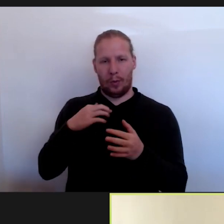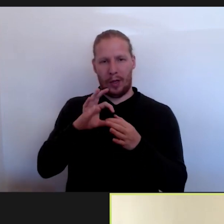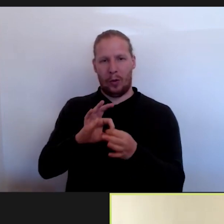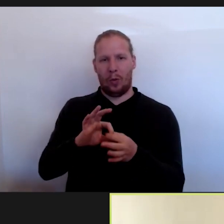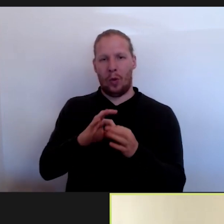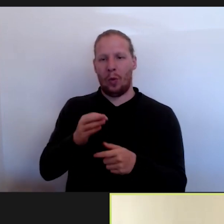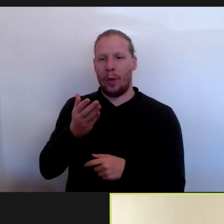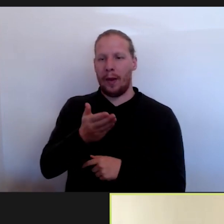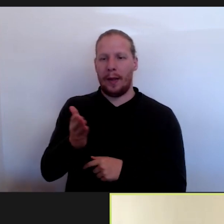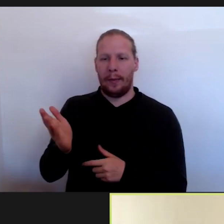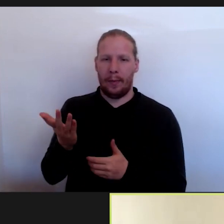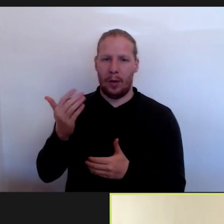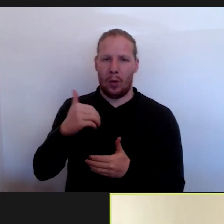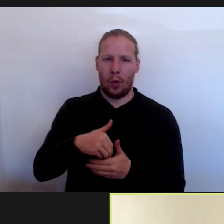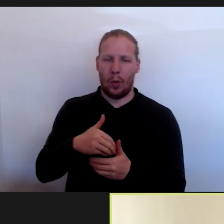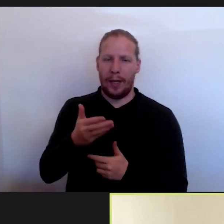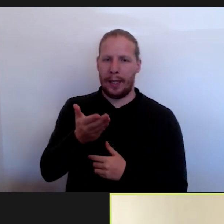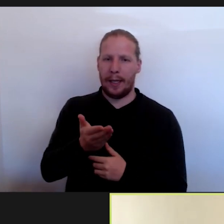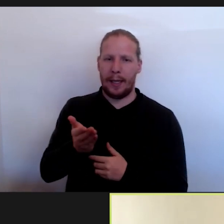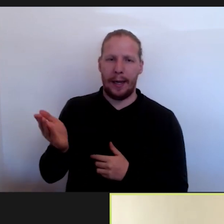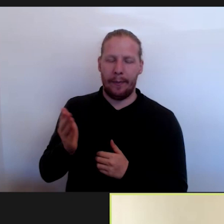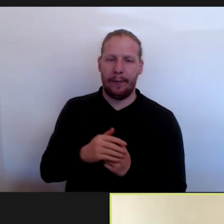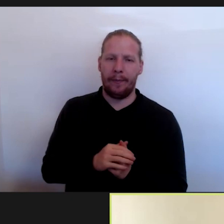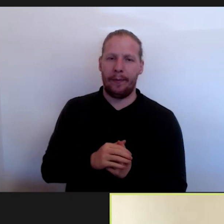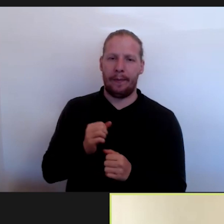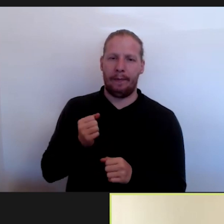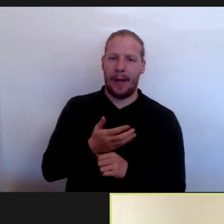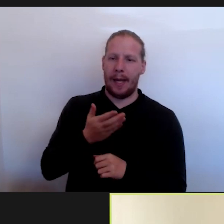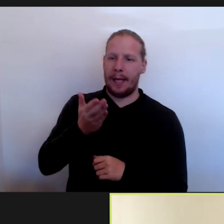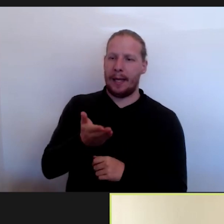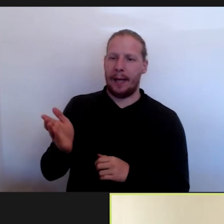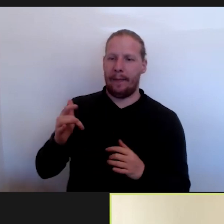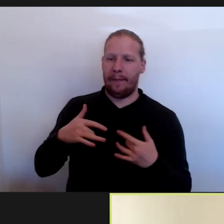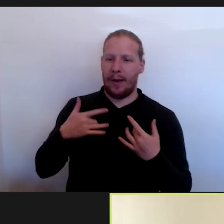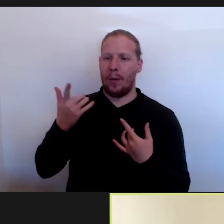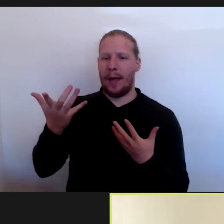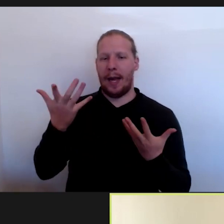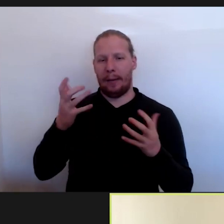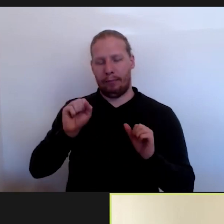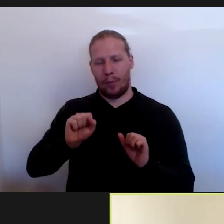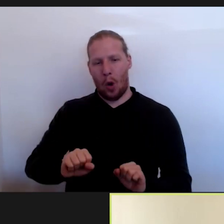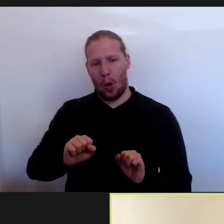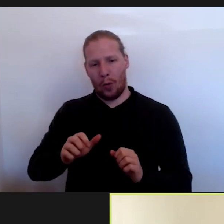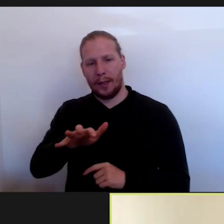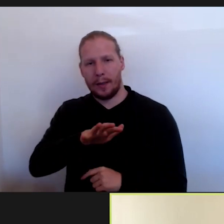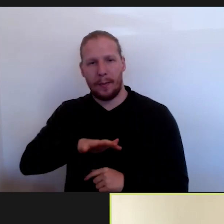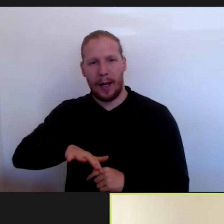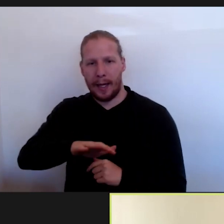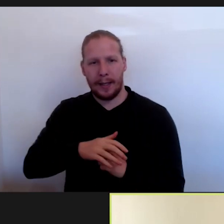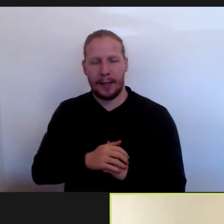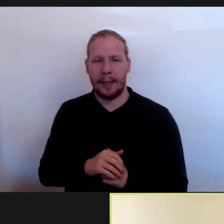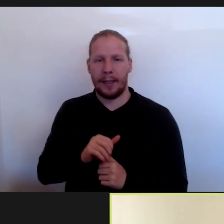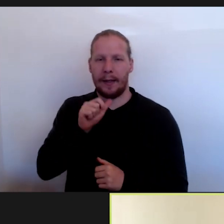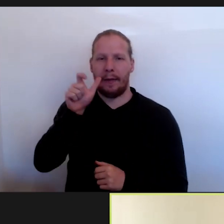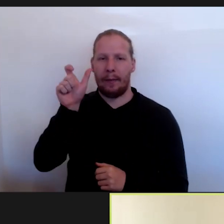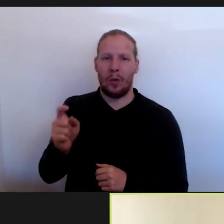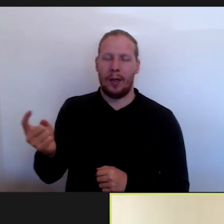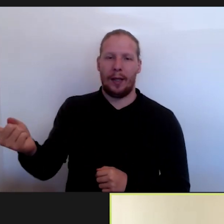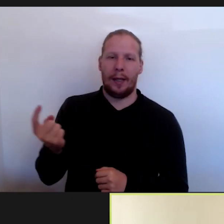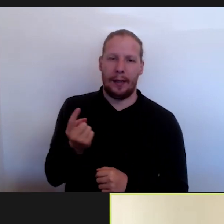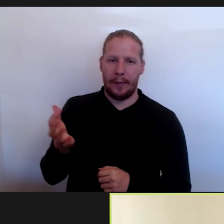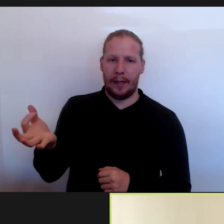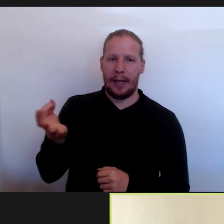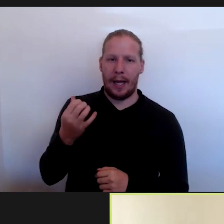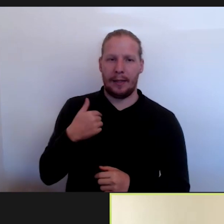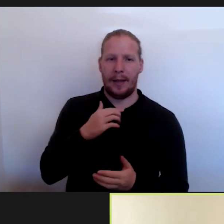include them, make them feel they own this space? This is your space. Because if somebody asks me and come and tell me, Hafsa, do you want to do a recite about